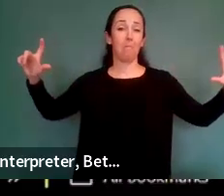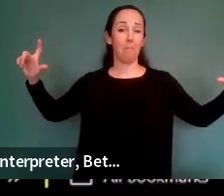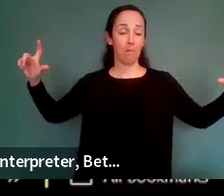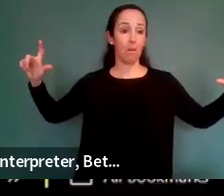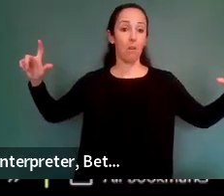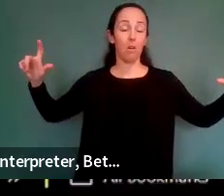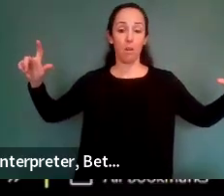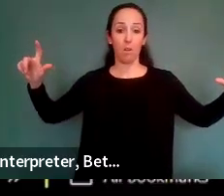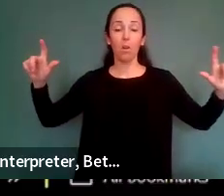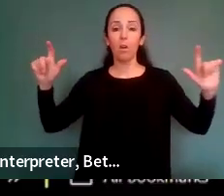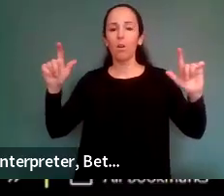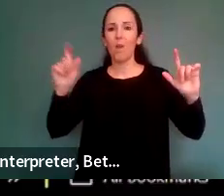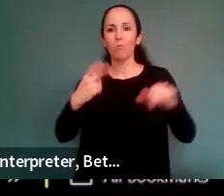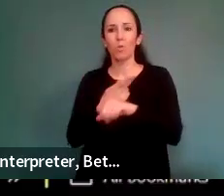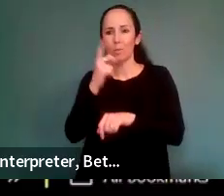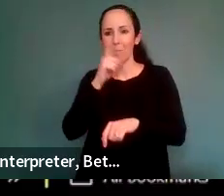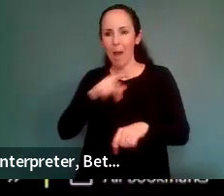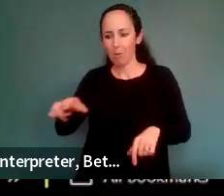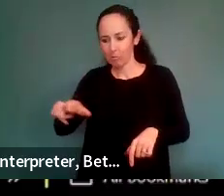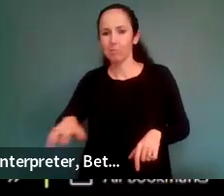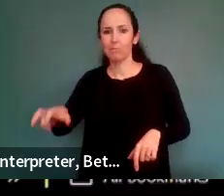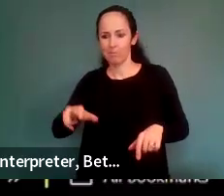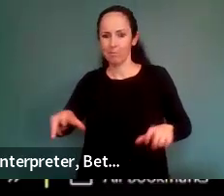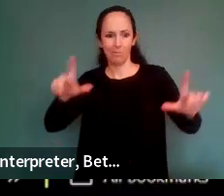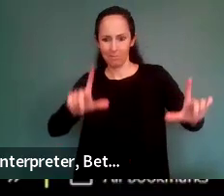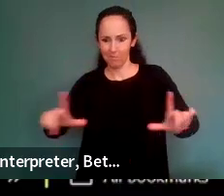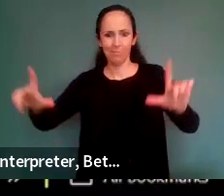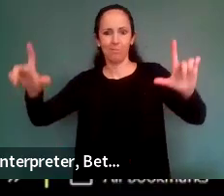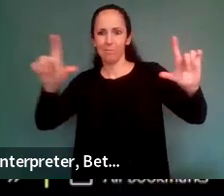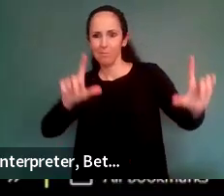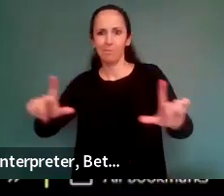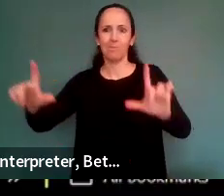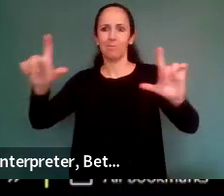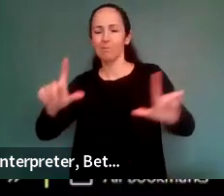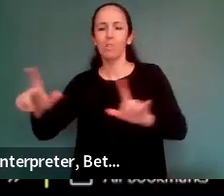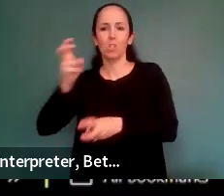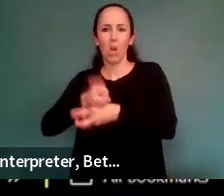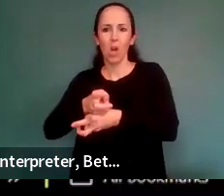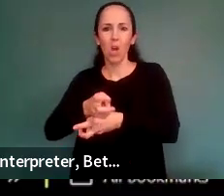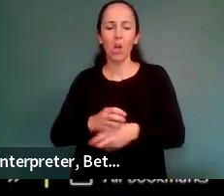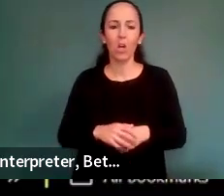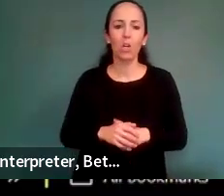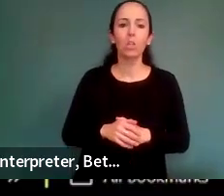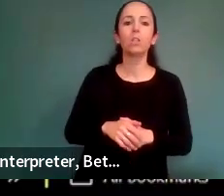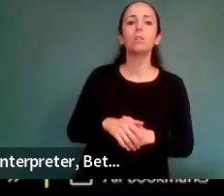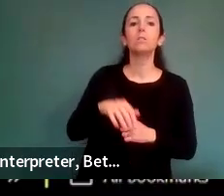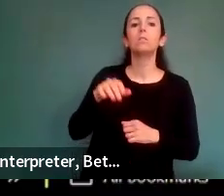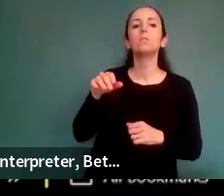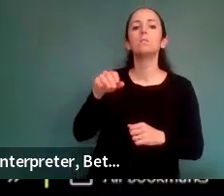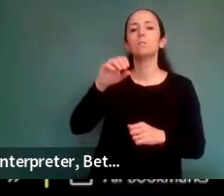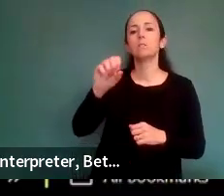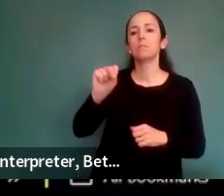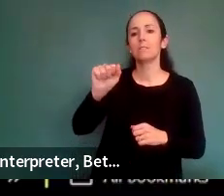focus. So magnification Sorry can to be, interrupt you, Izzy. We're seeing your email. I'm not sure if